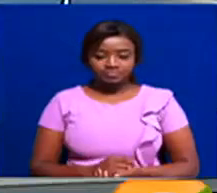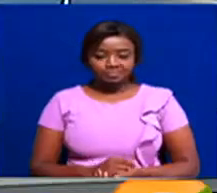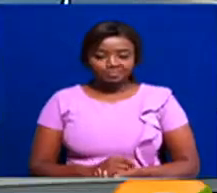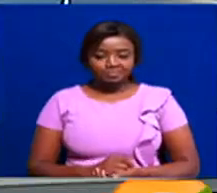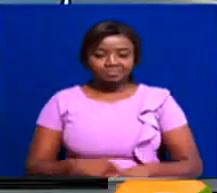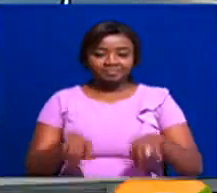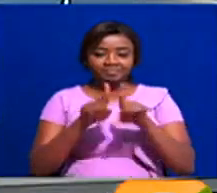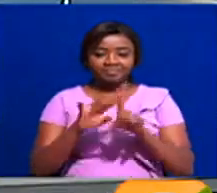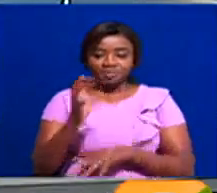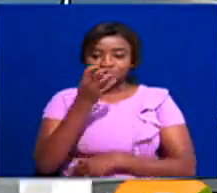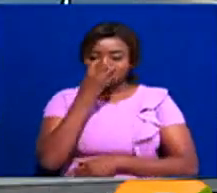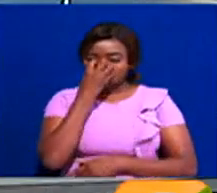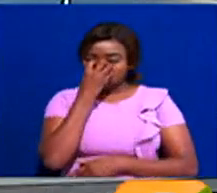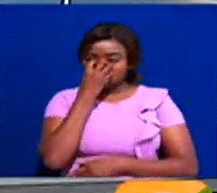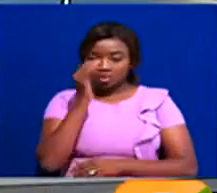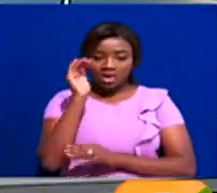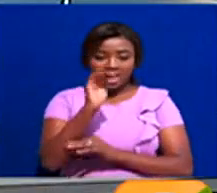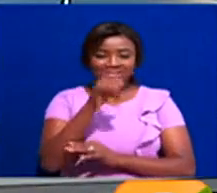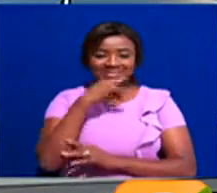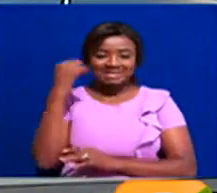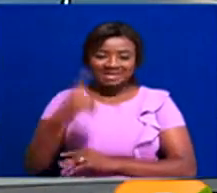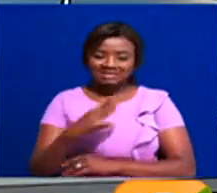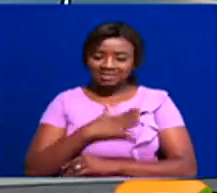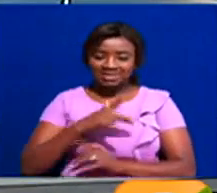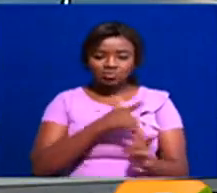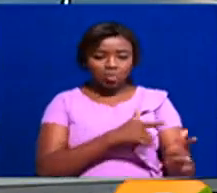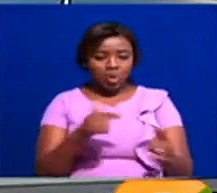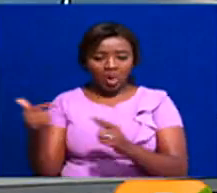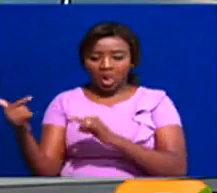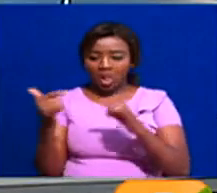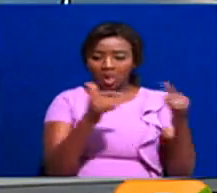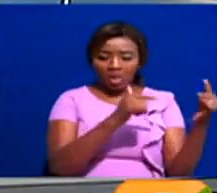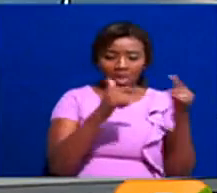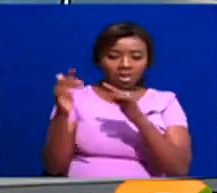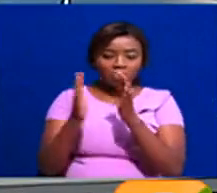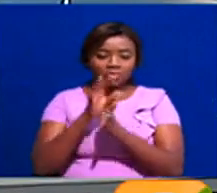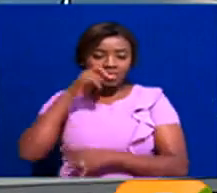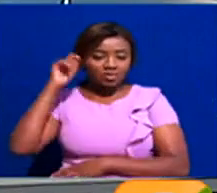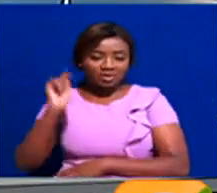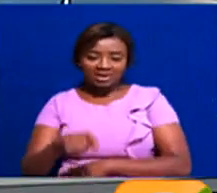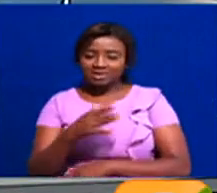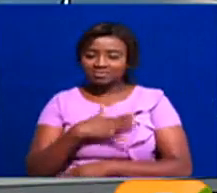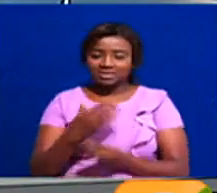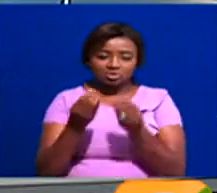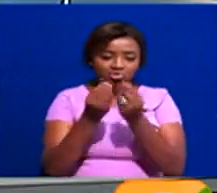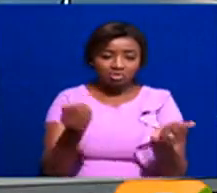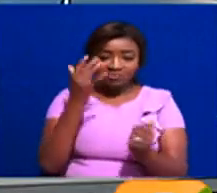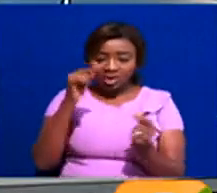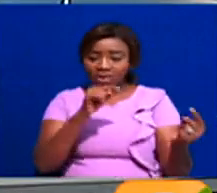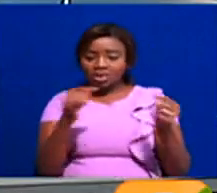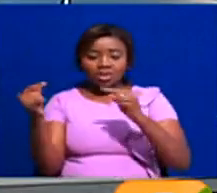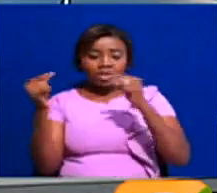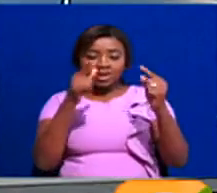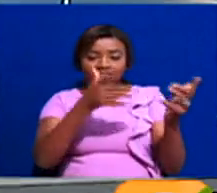President William Ruto has urged Russia to peacefully resolve its war with Ukraine that has been blamed for the rise in the cost of some commodities.